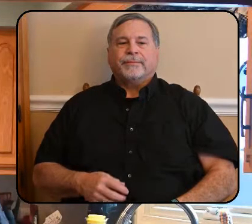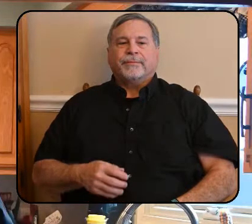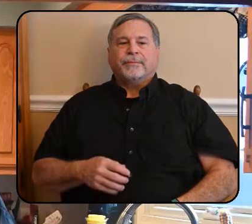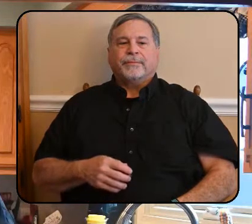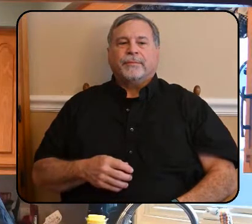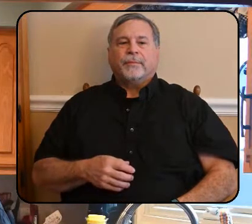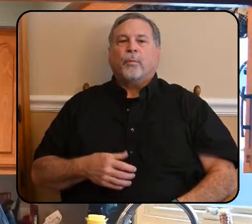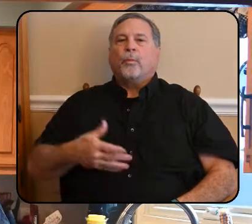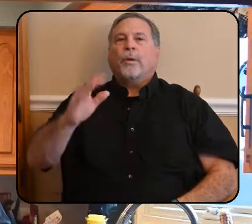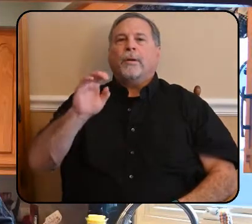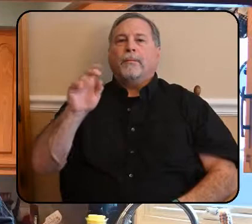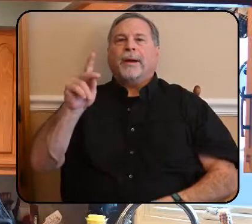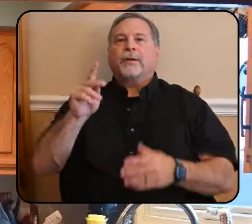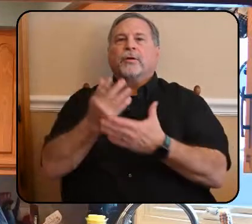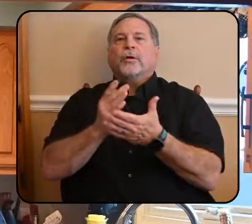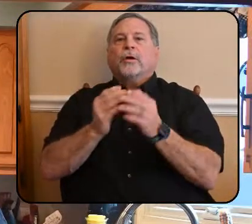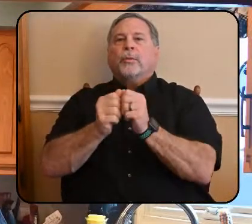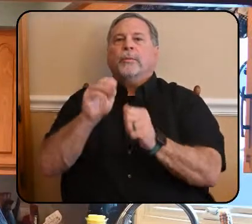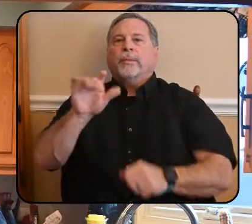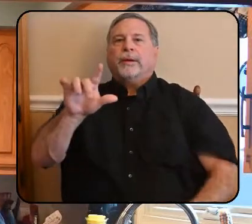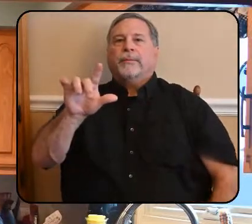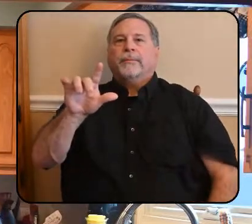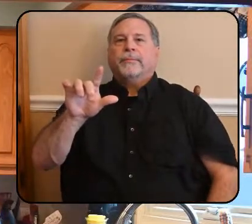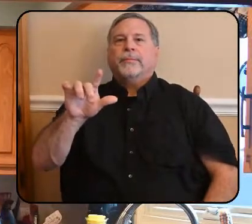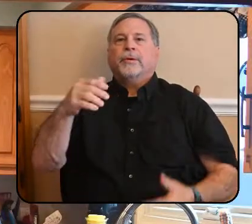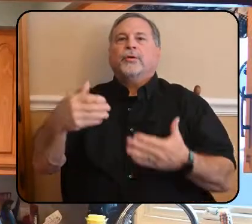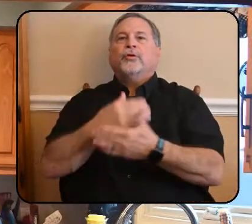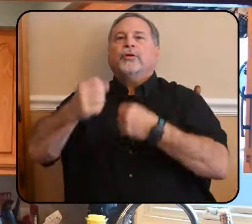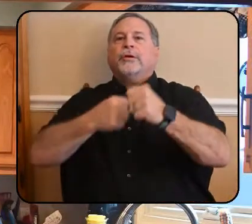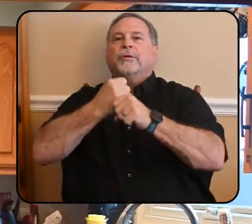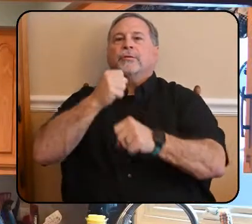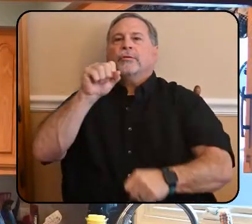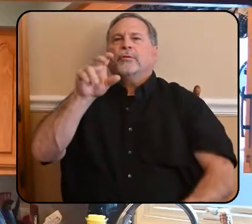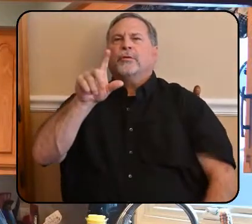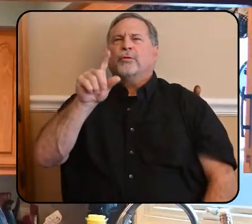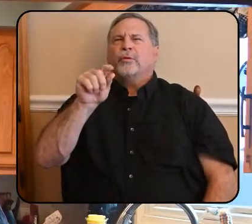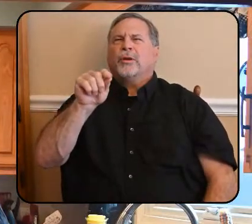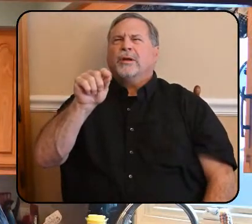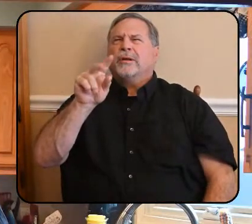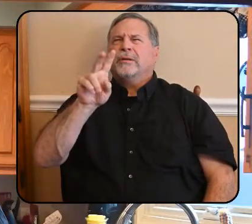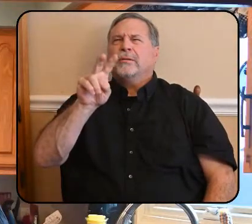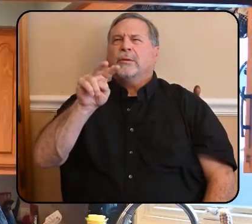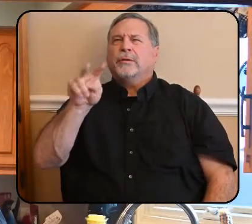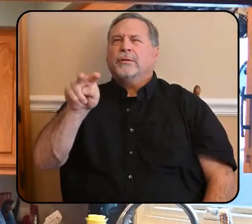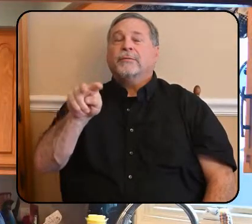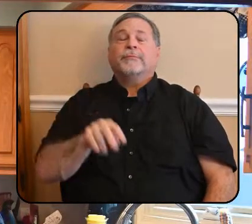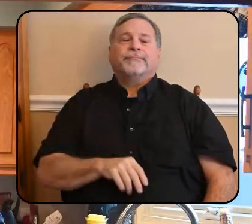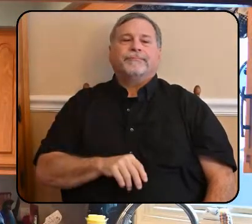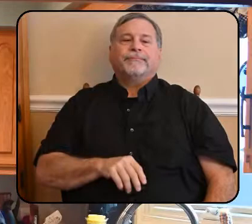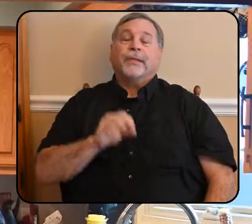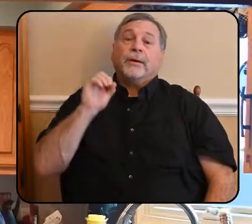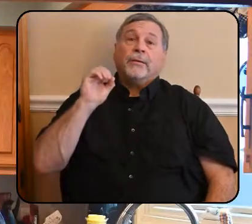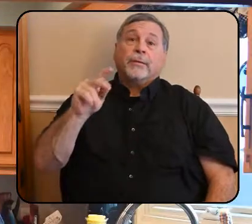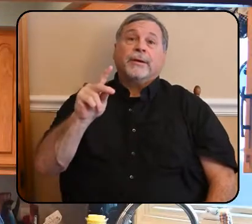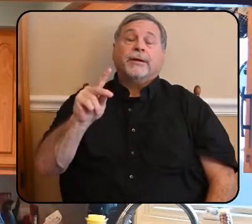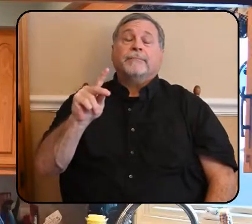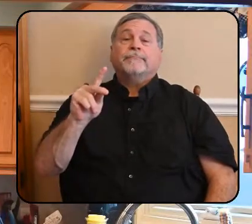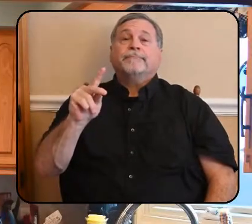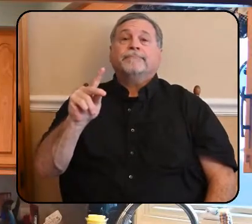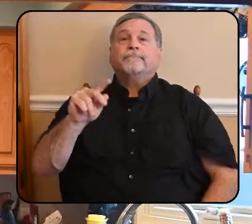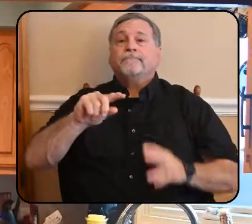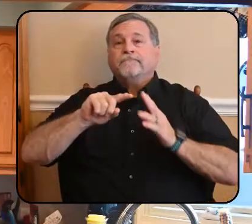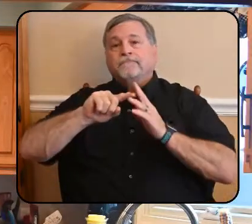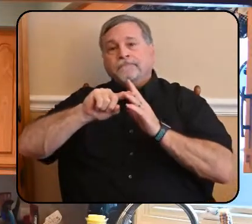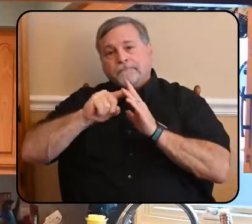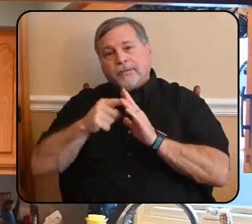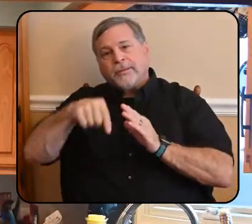Welcome back to Cooking with Bill. New Year's 2022. Okay, so to start out this new year, I